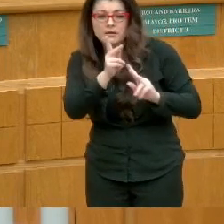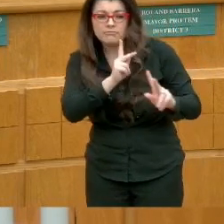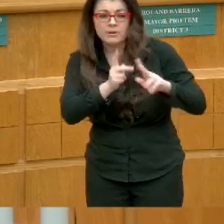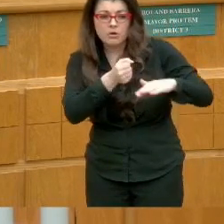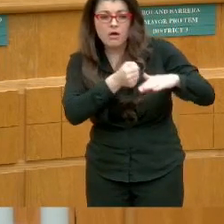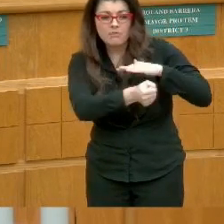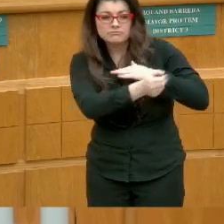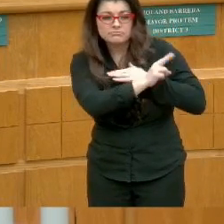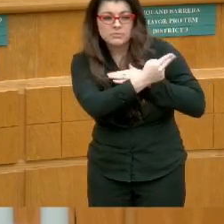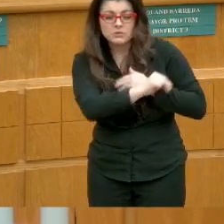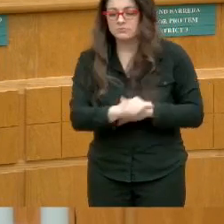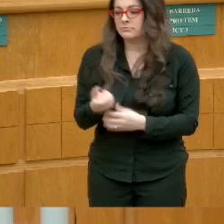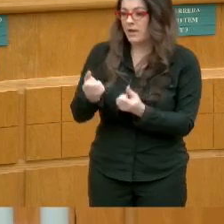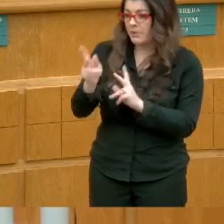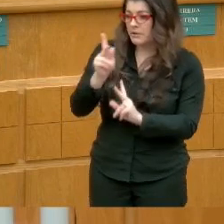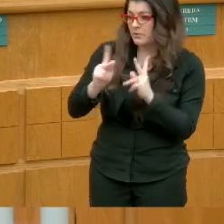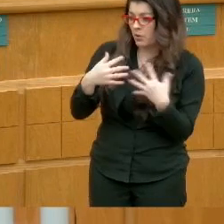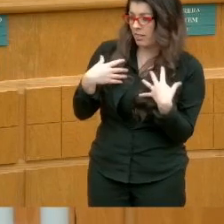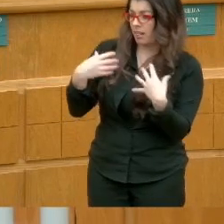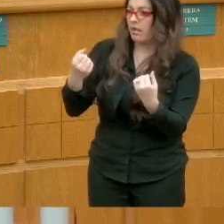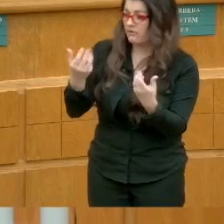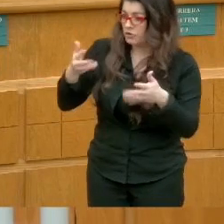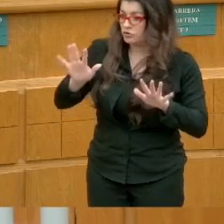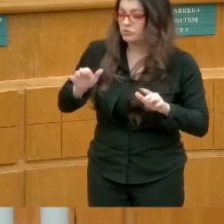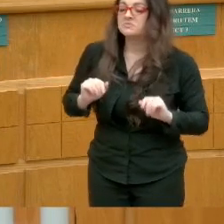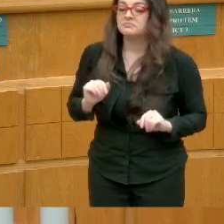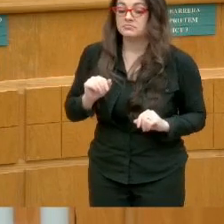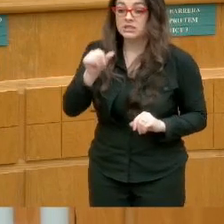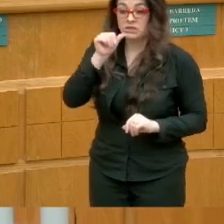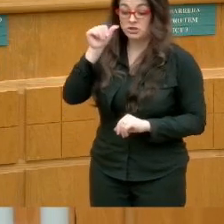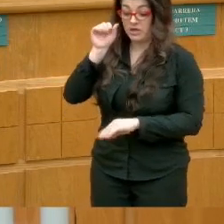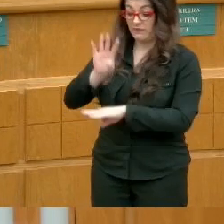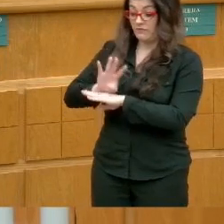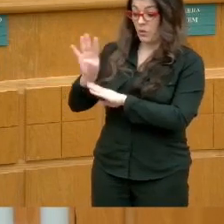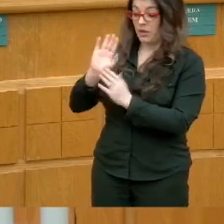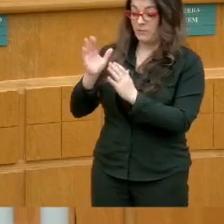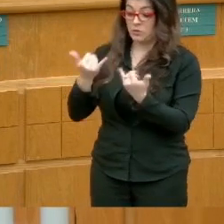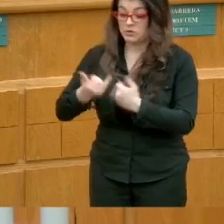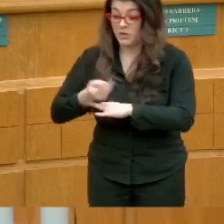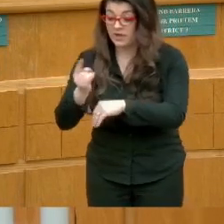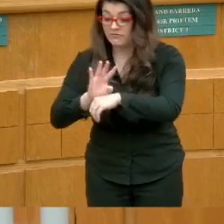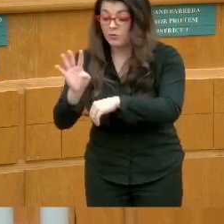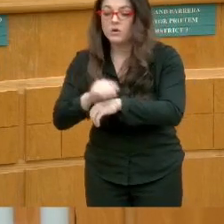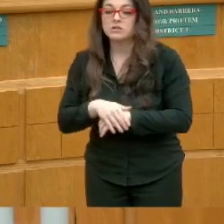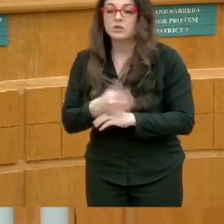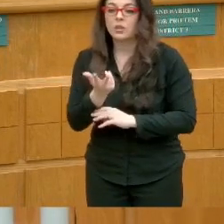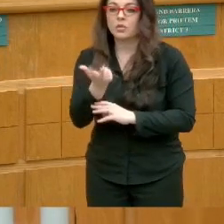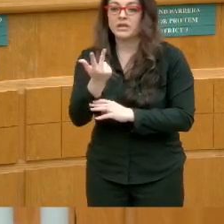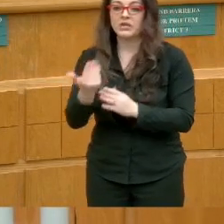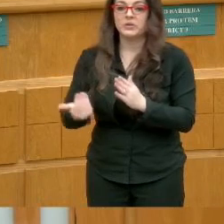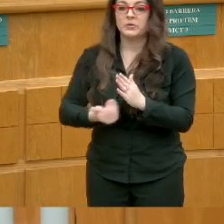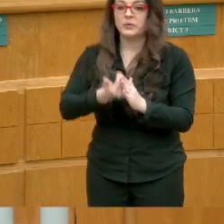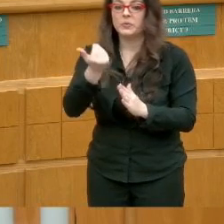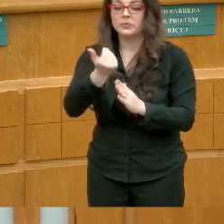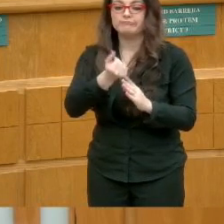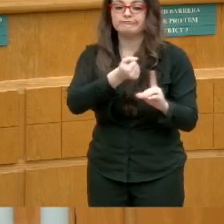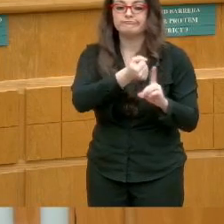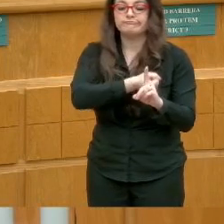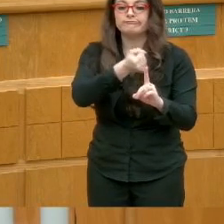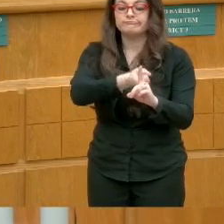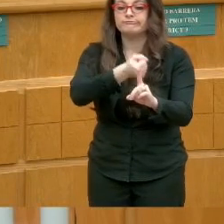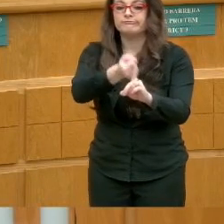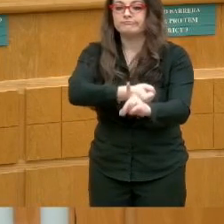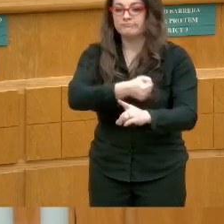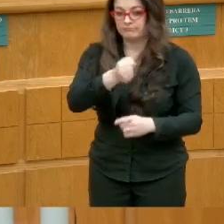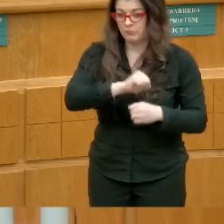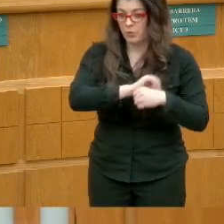rate. And so since yesterday at 4 o'clock, we've picked up 3 new cases of COVID-19. You can see our graph is